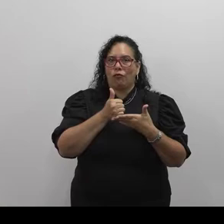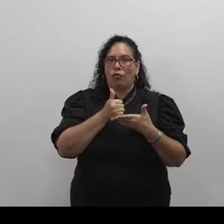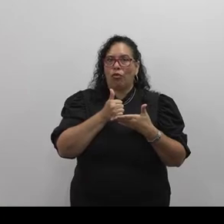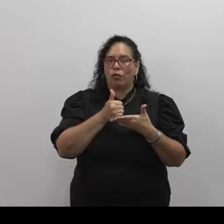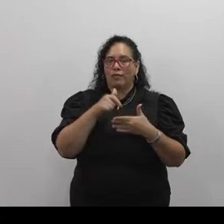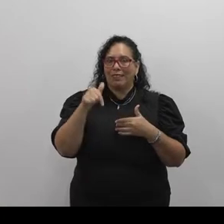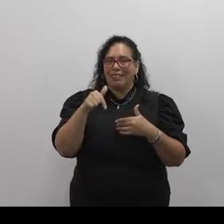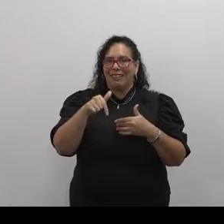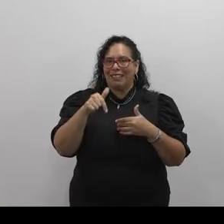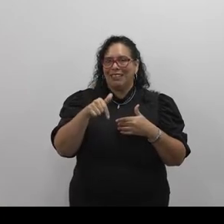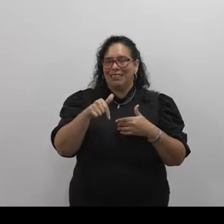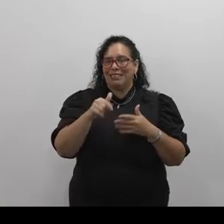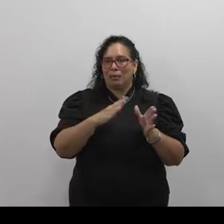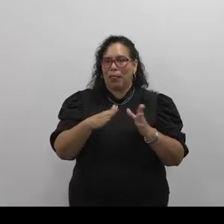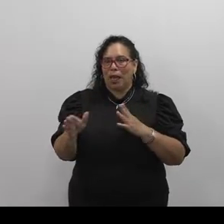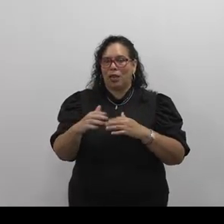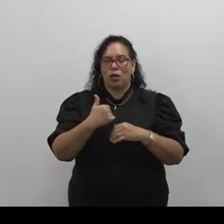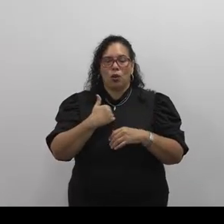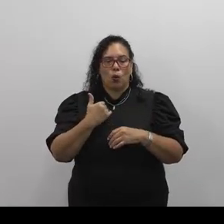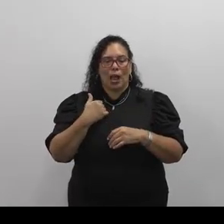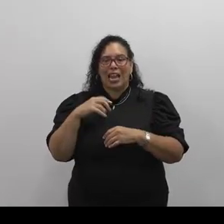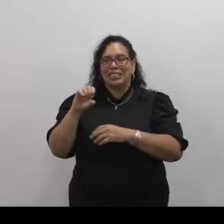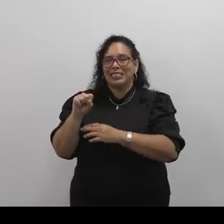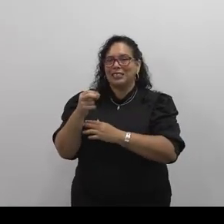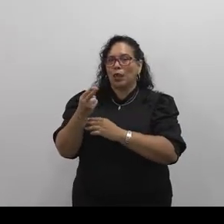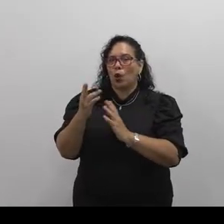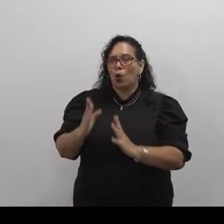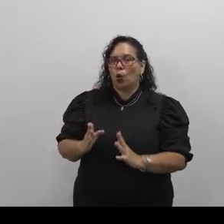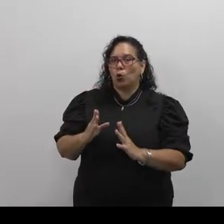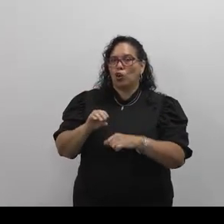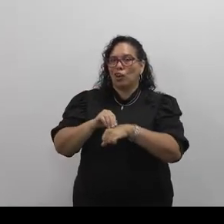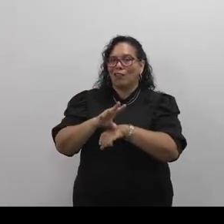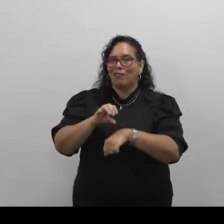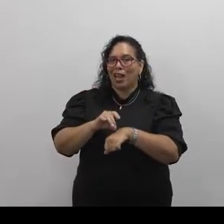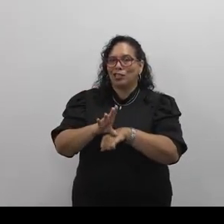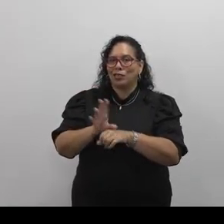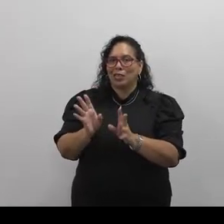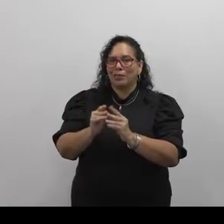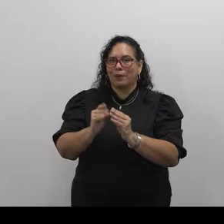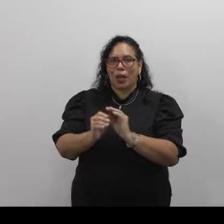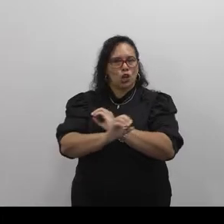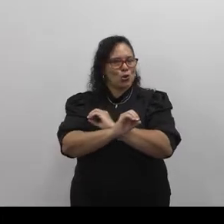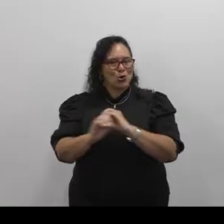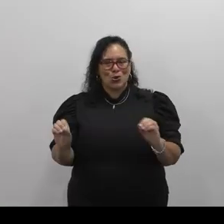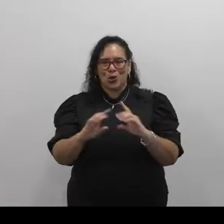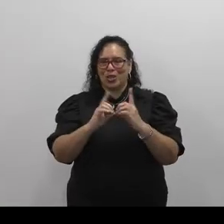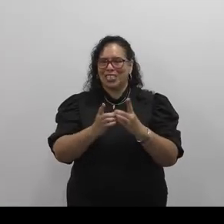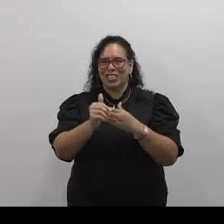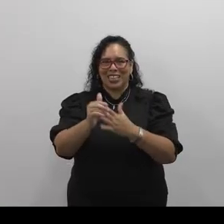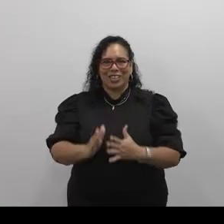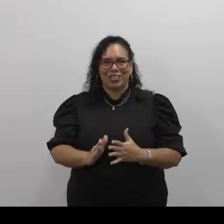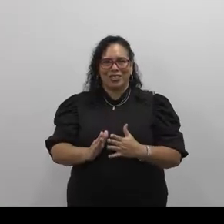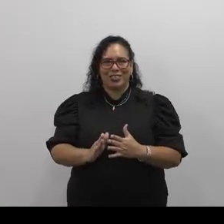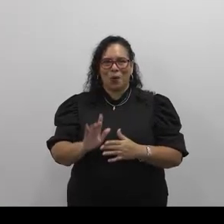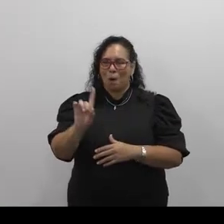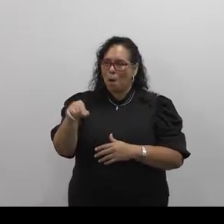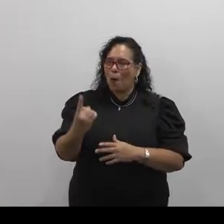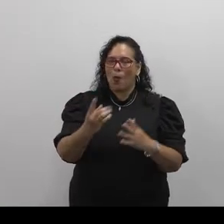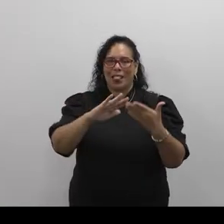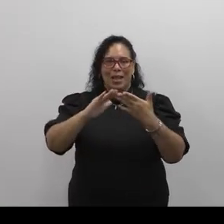plan. We had a stakeholder advisory committee as well. This included no district leaders, right? So this is strictly